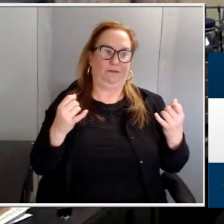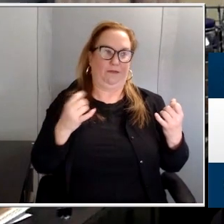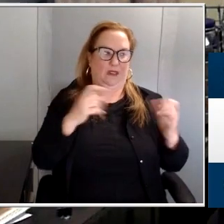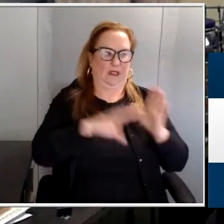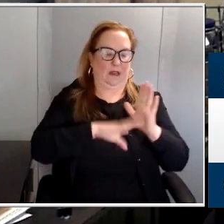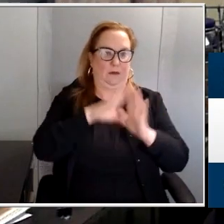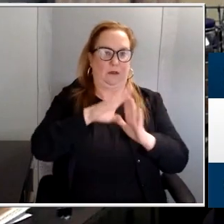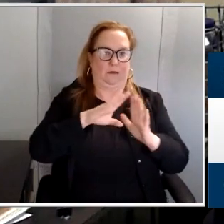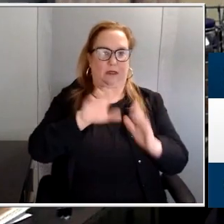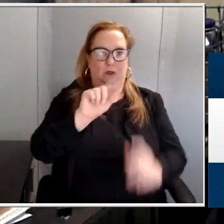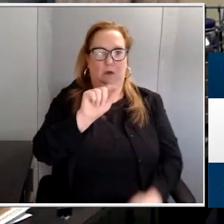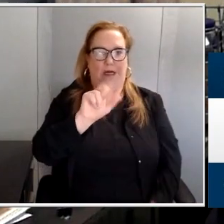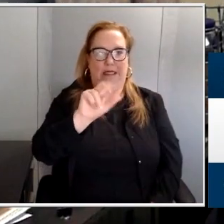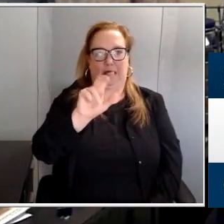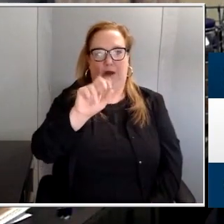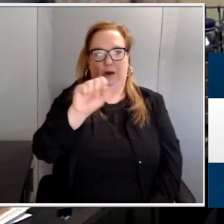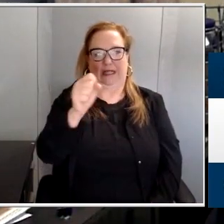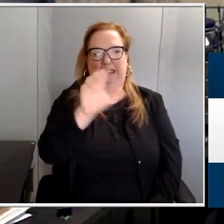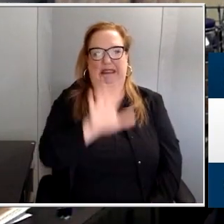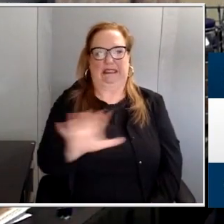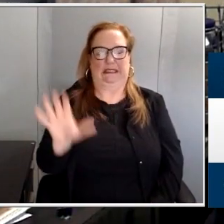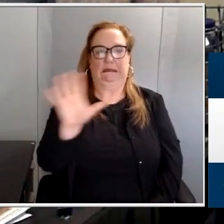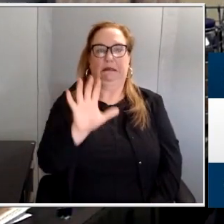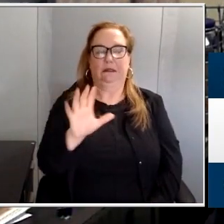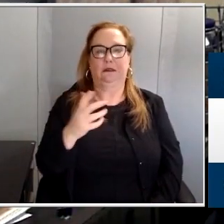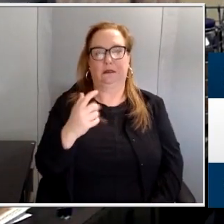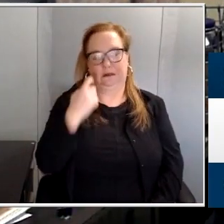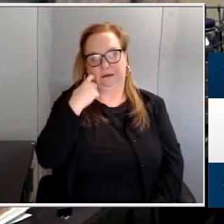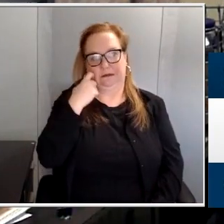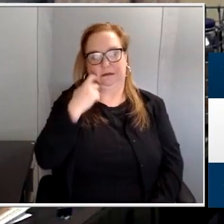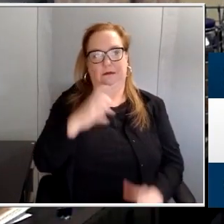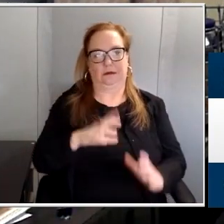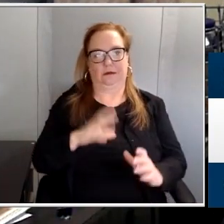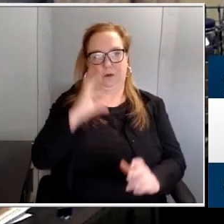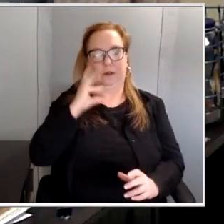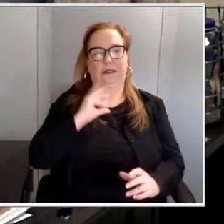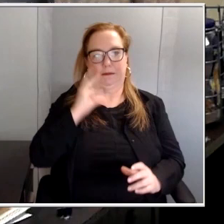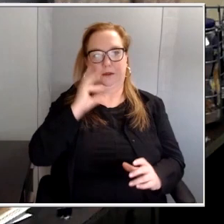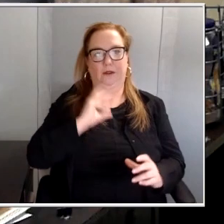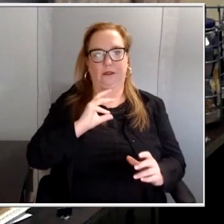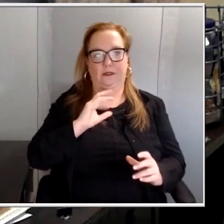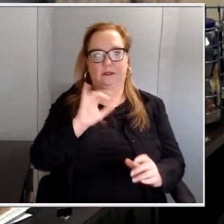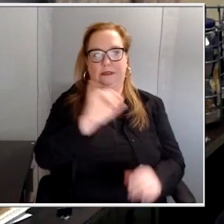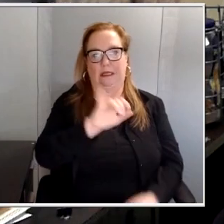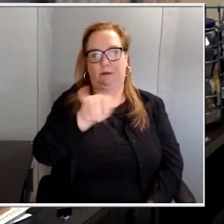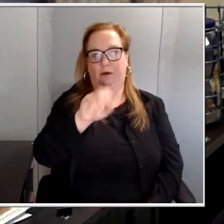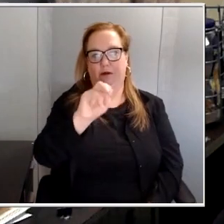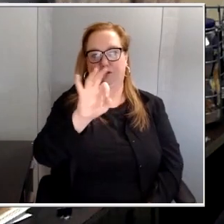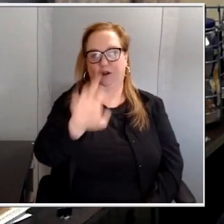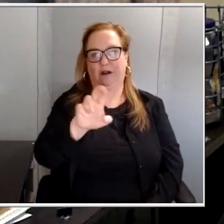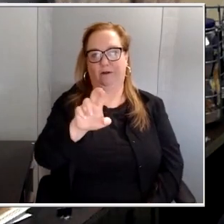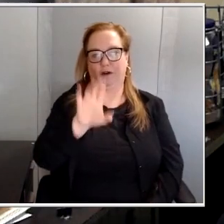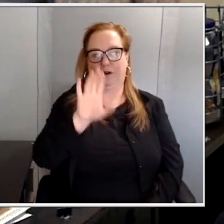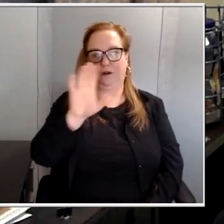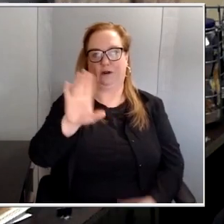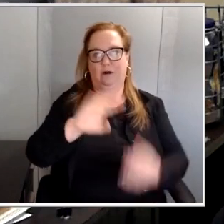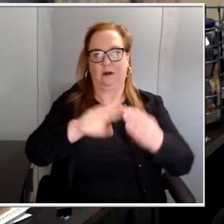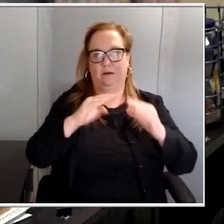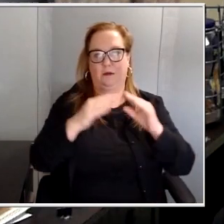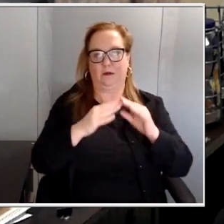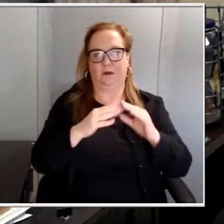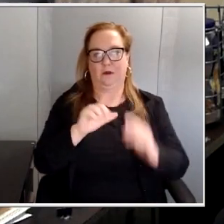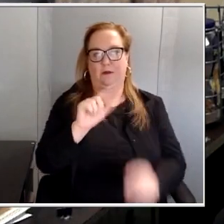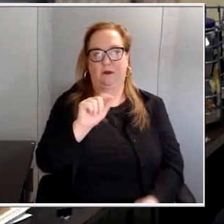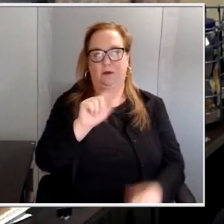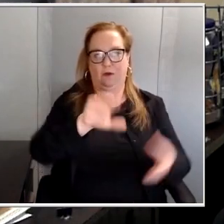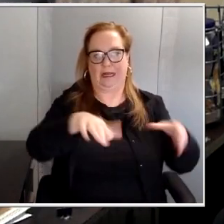up in the 20s and 30s. And so again, we're kind of experiencing Dr. Jennifer's pattern as well. We've had about 20